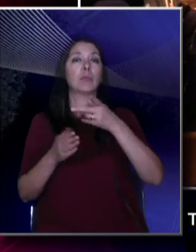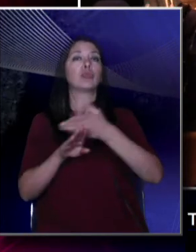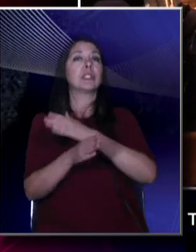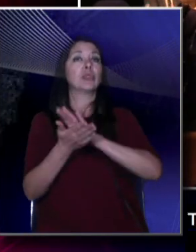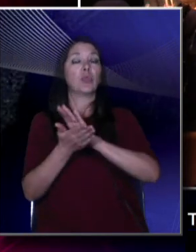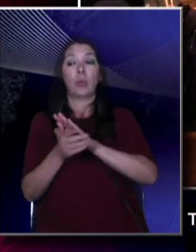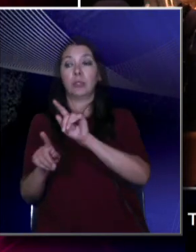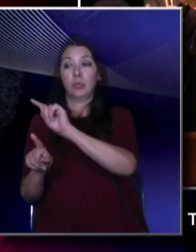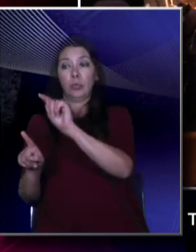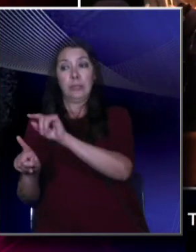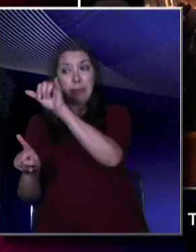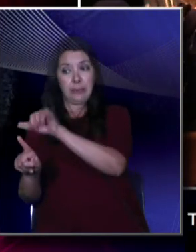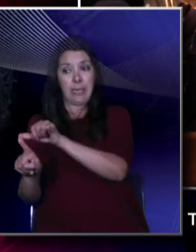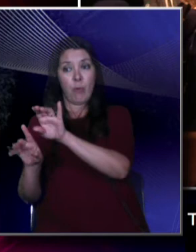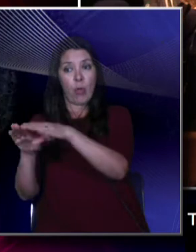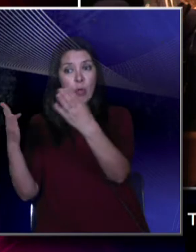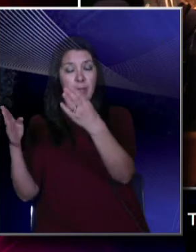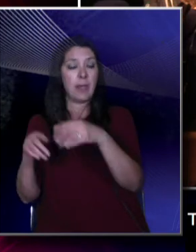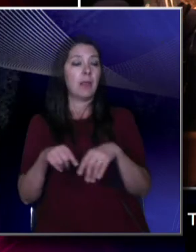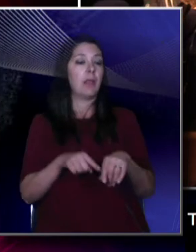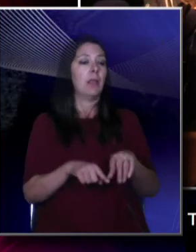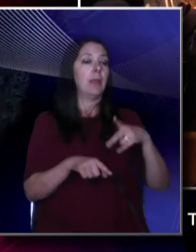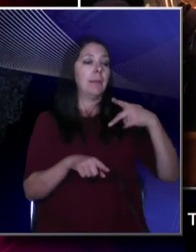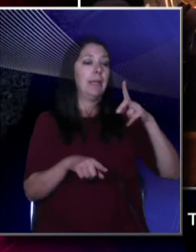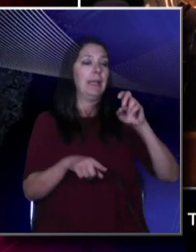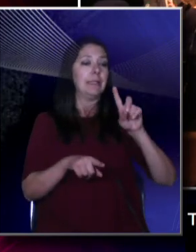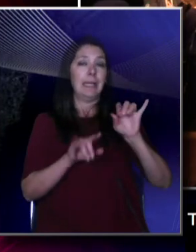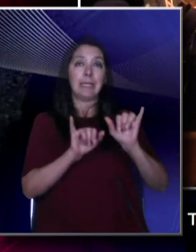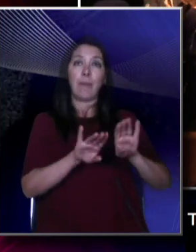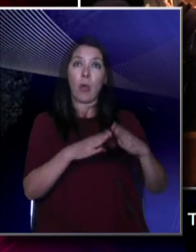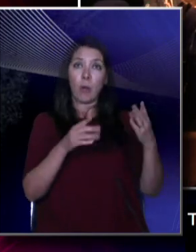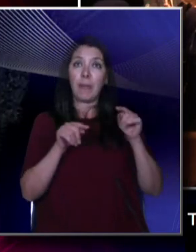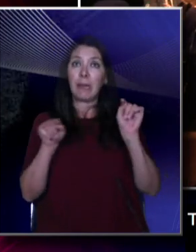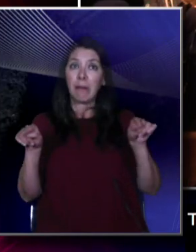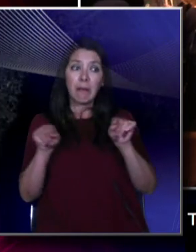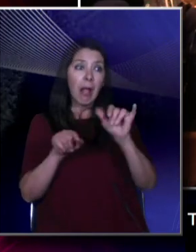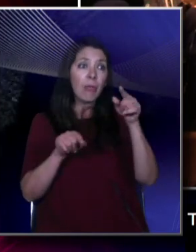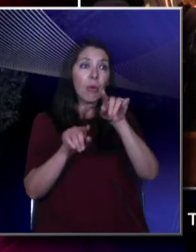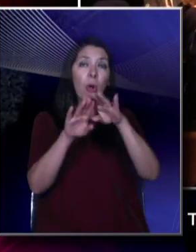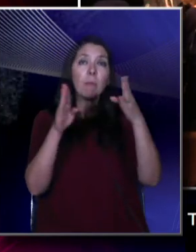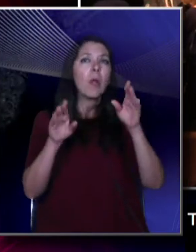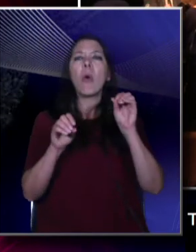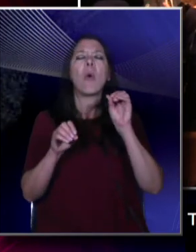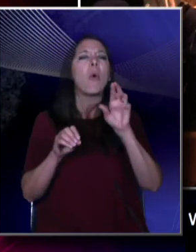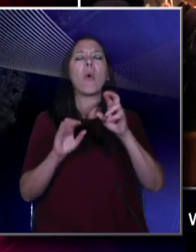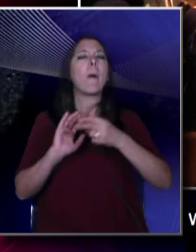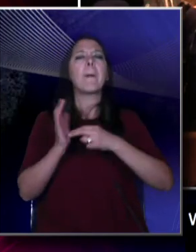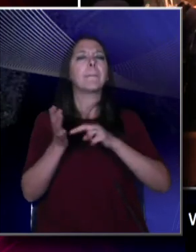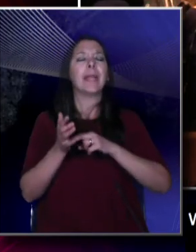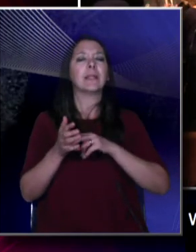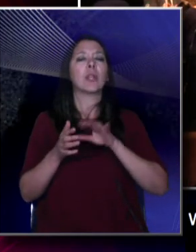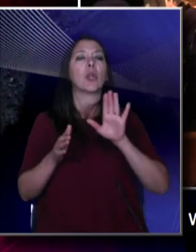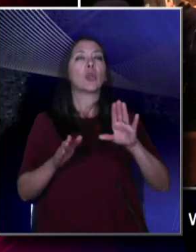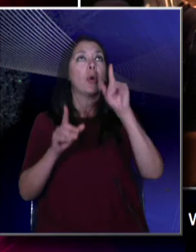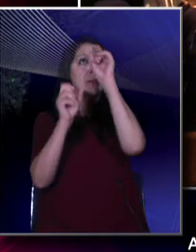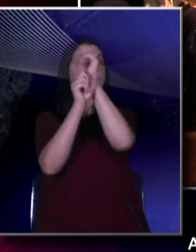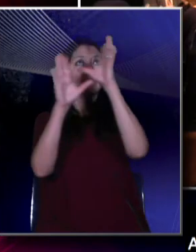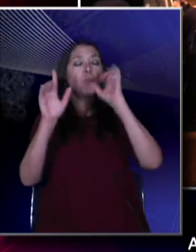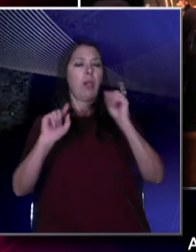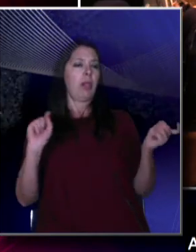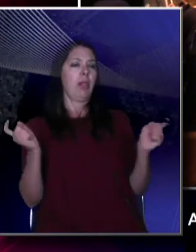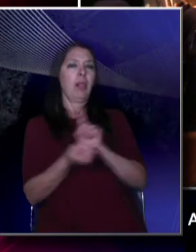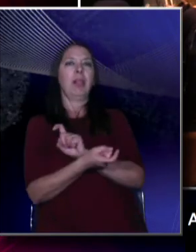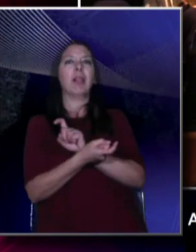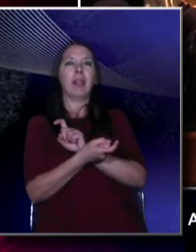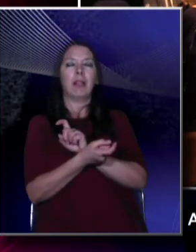also fund the FPC preschool, or would we be creating something different in terms of the actual underlying